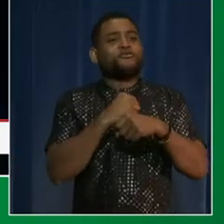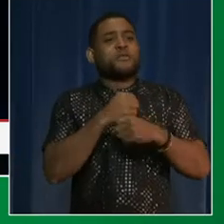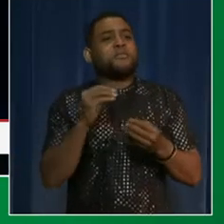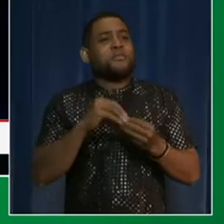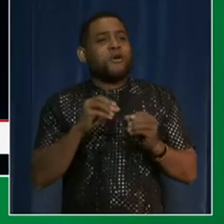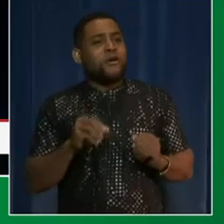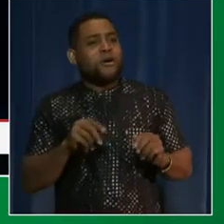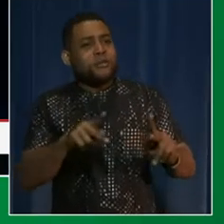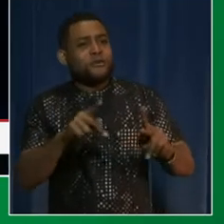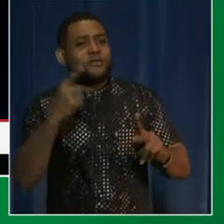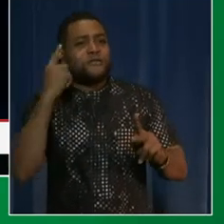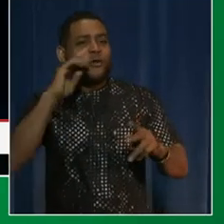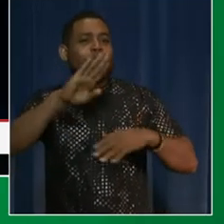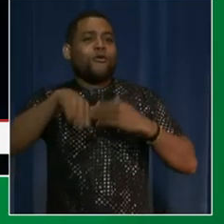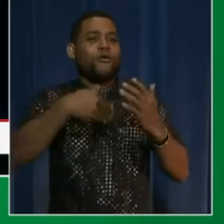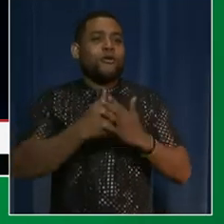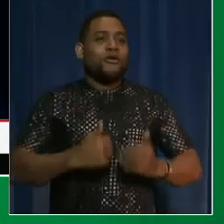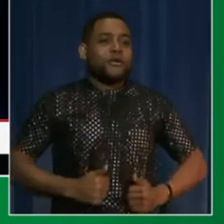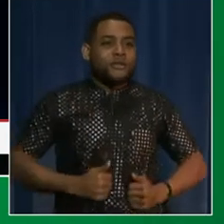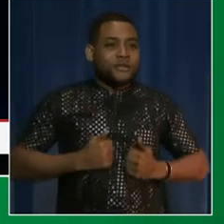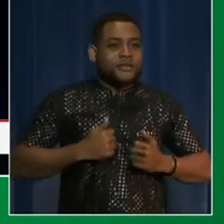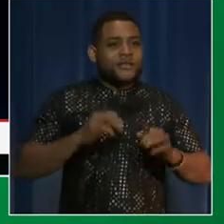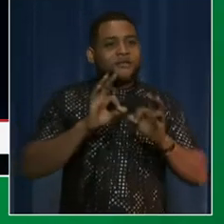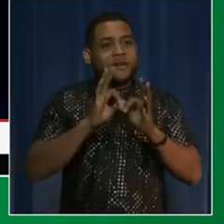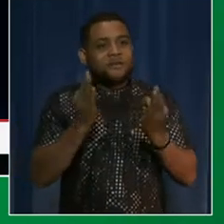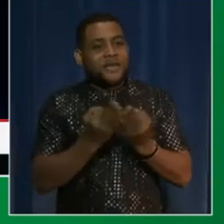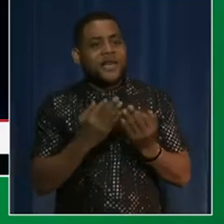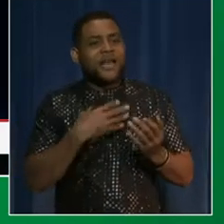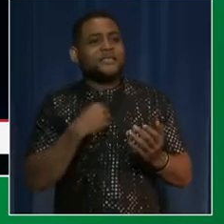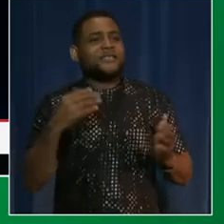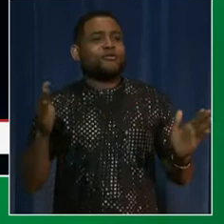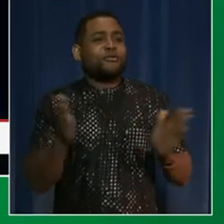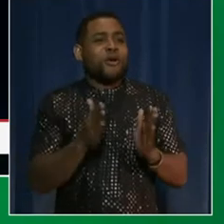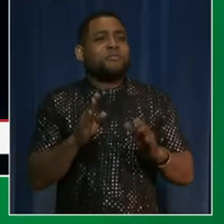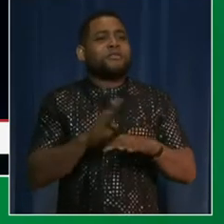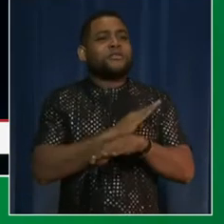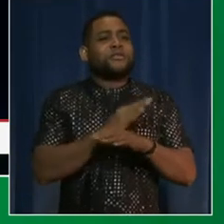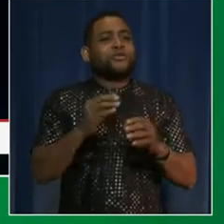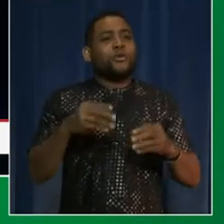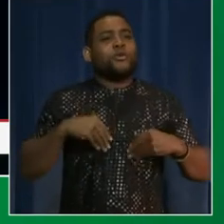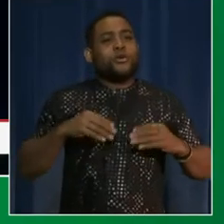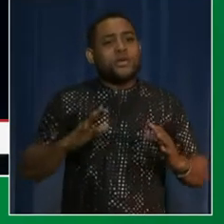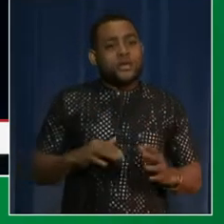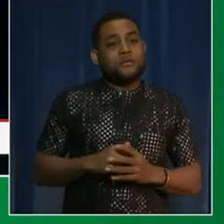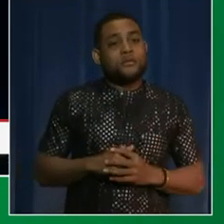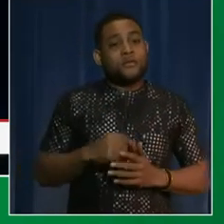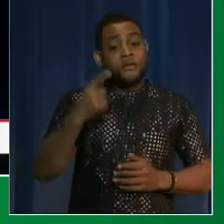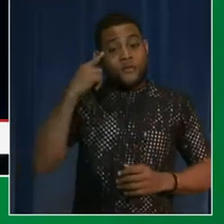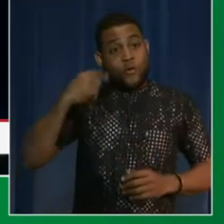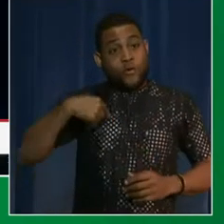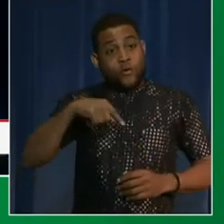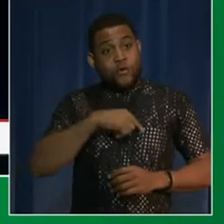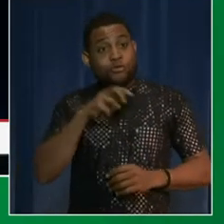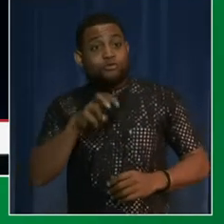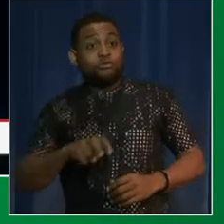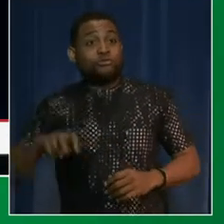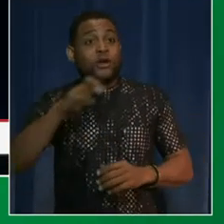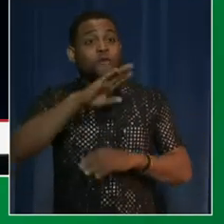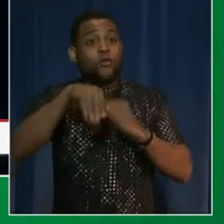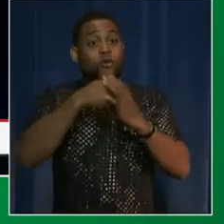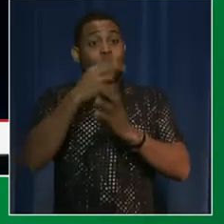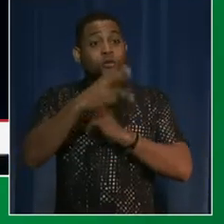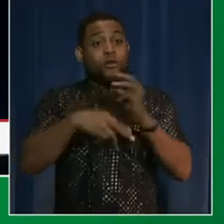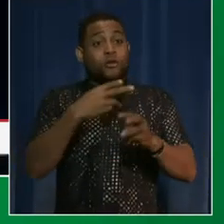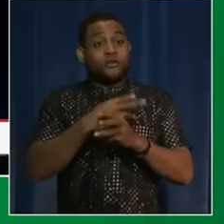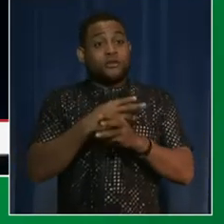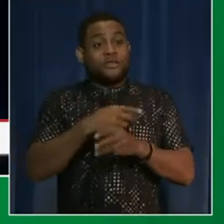residents, families, and small business owners. And for those of us who've traveled the world, it's one of the most vibrant cities in all